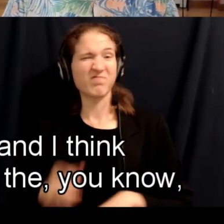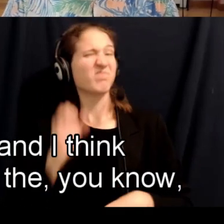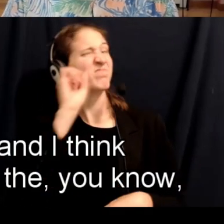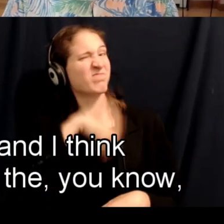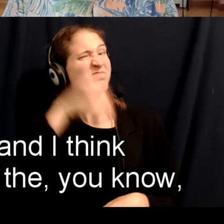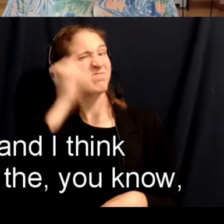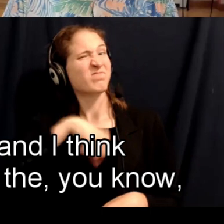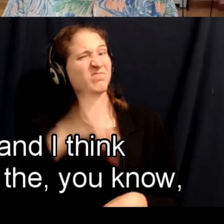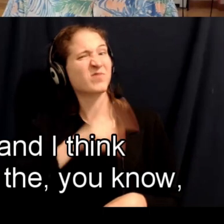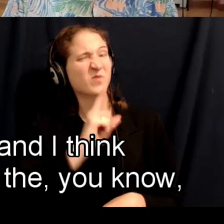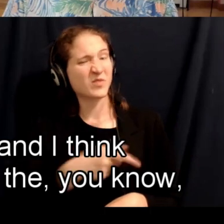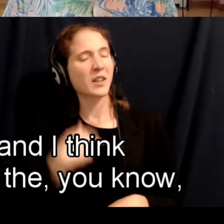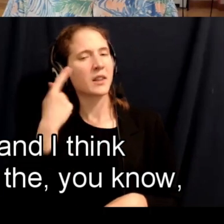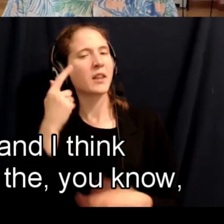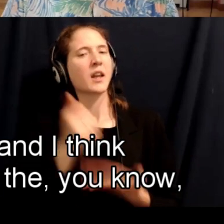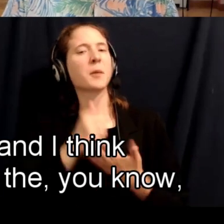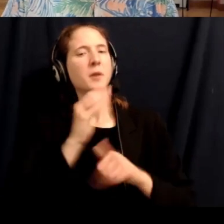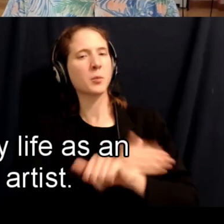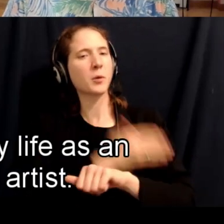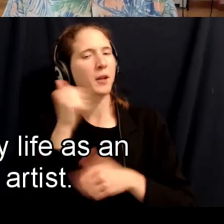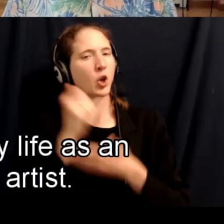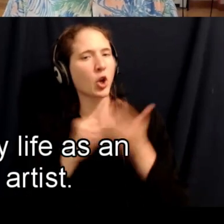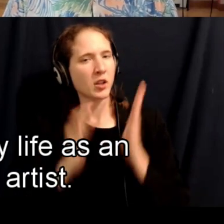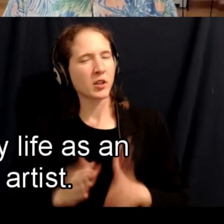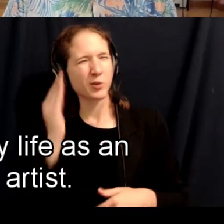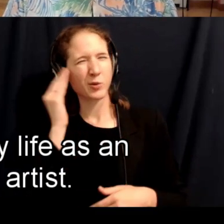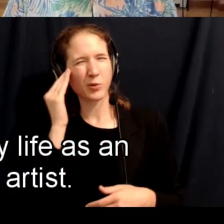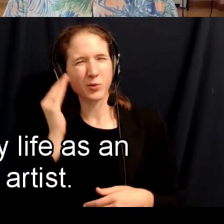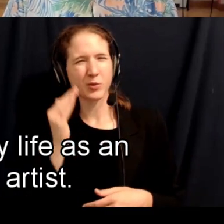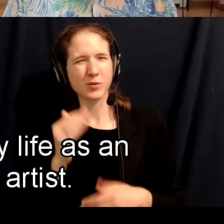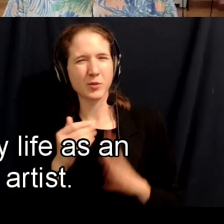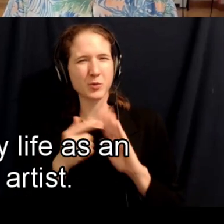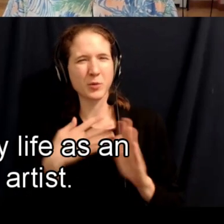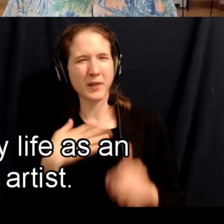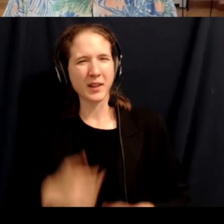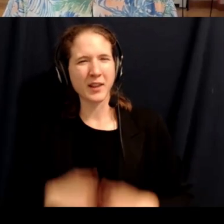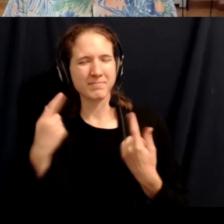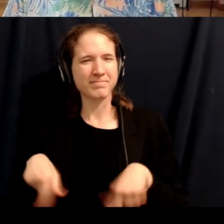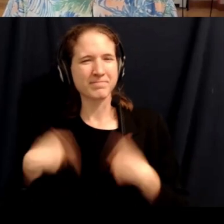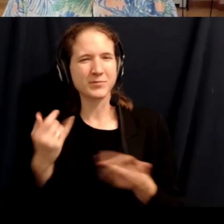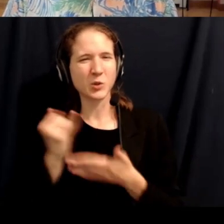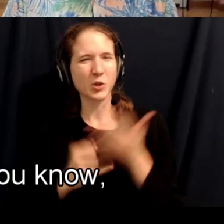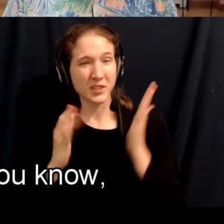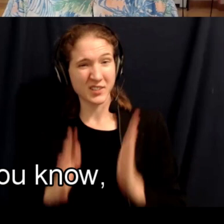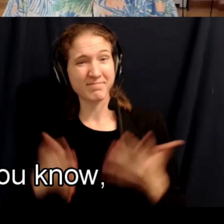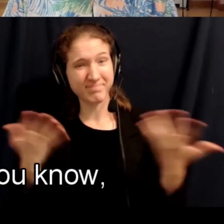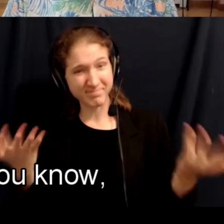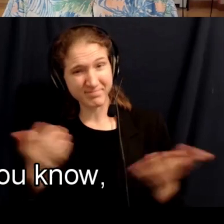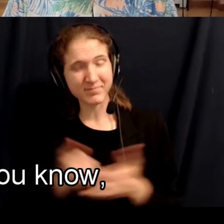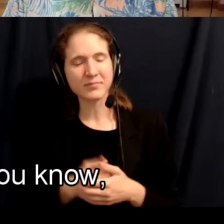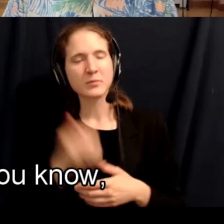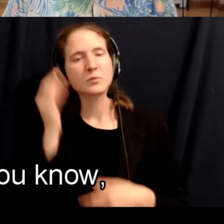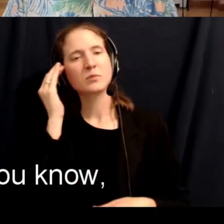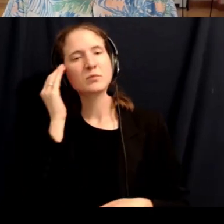and I think it's made me a better artist in the whole picture of my life as as an artist.